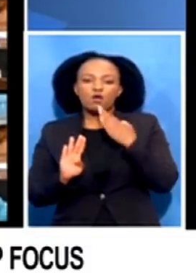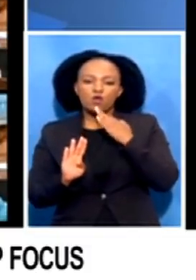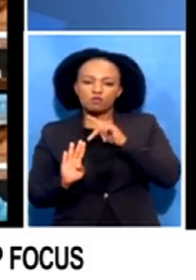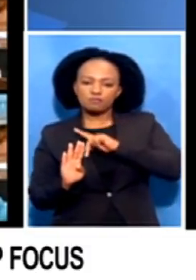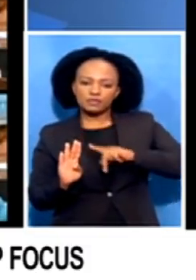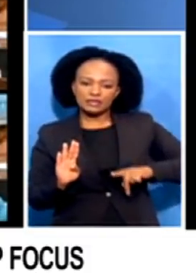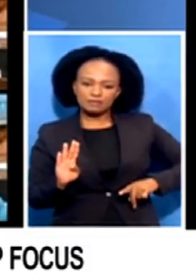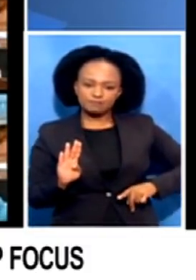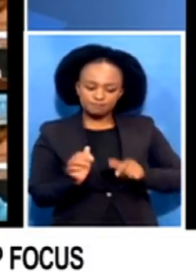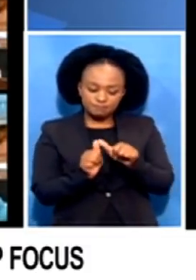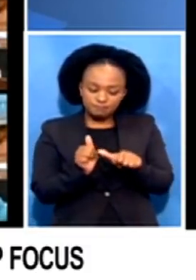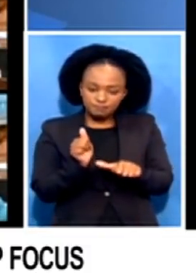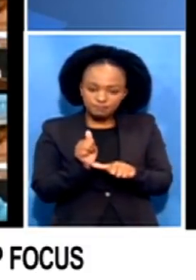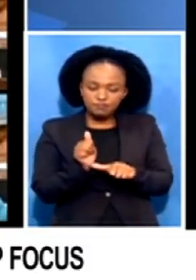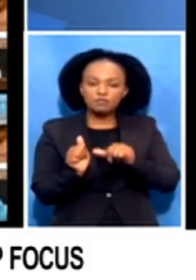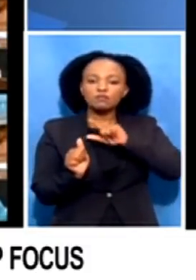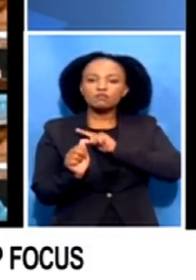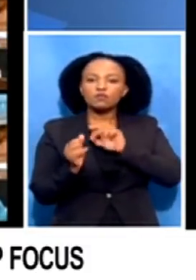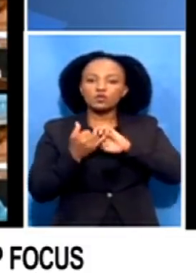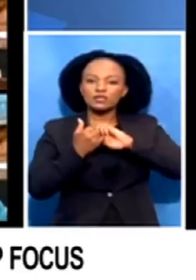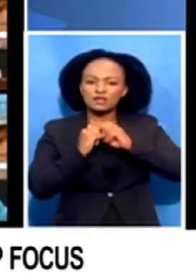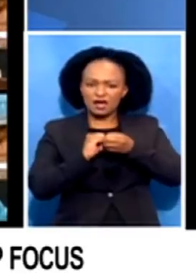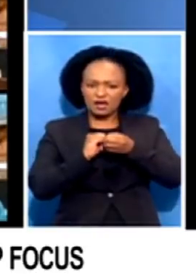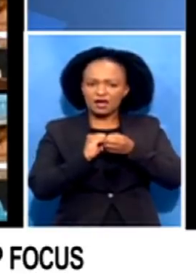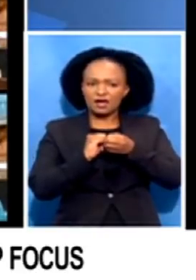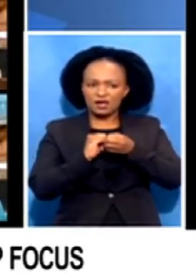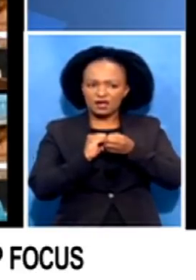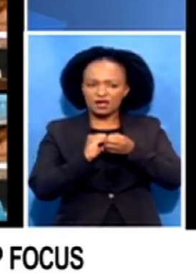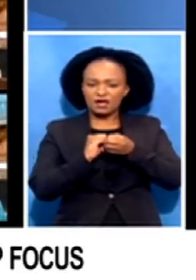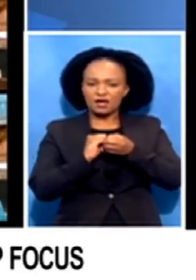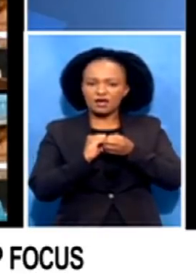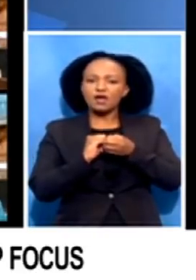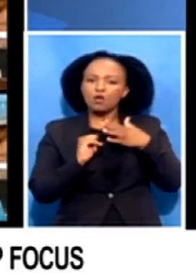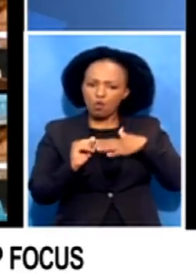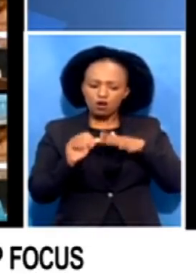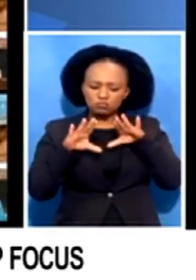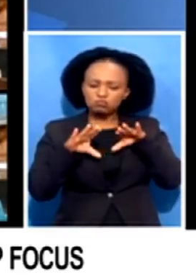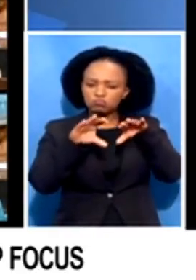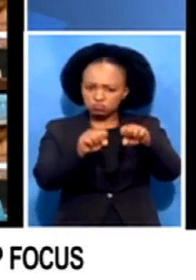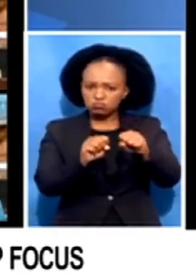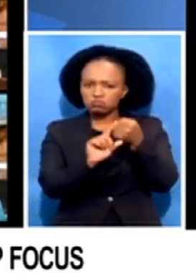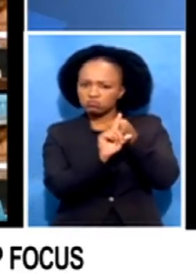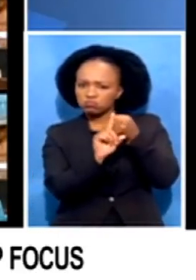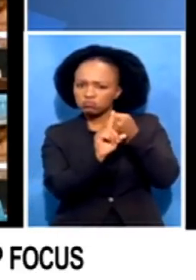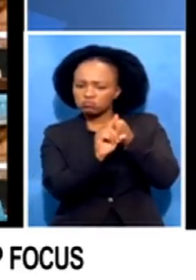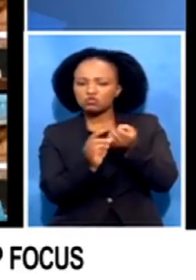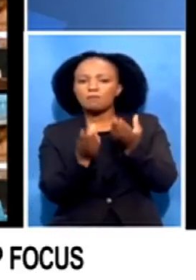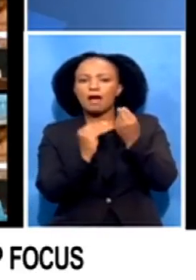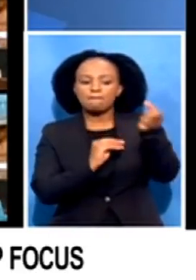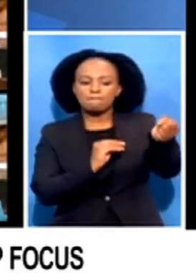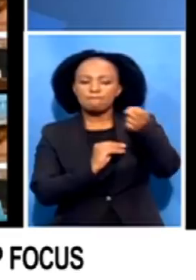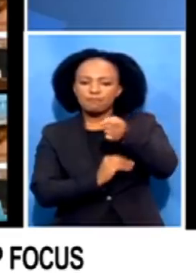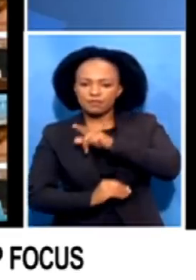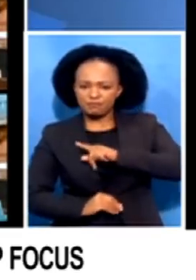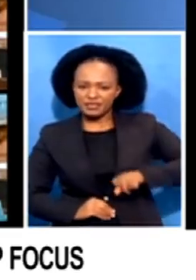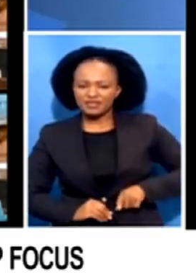become effectively the president of the country, is a matter within the definition of